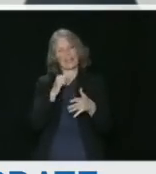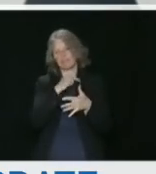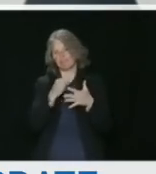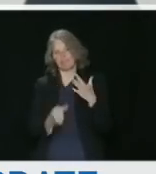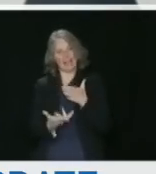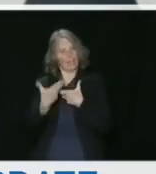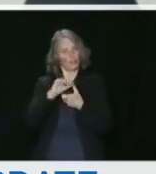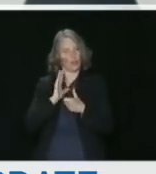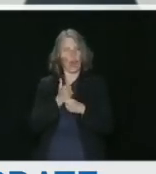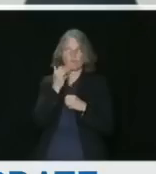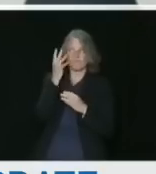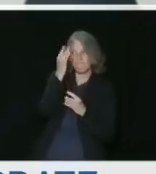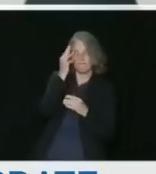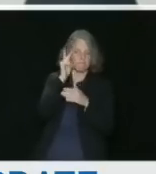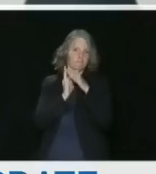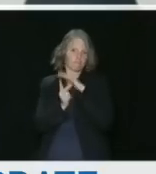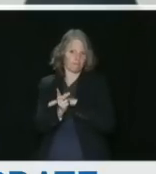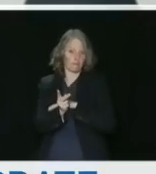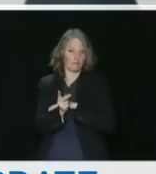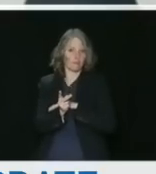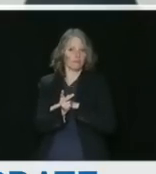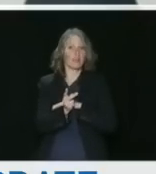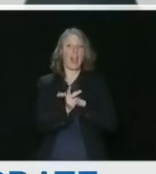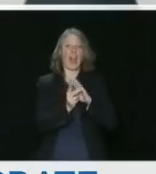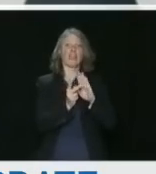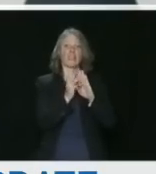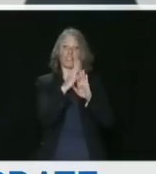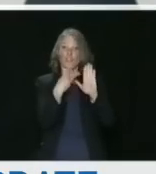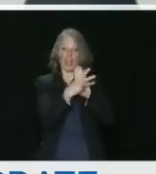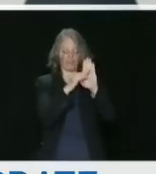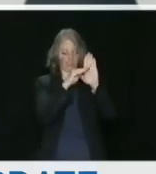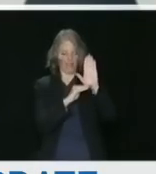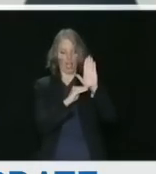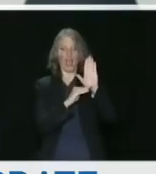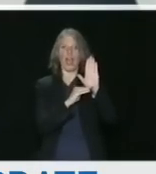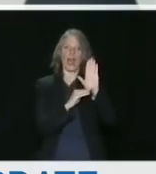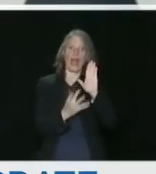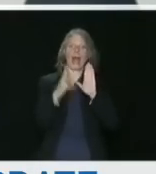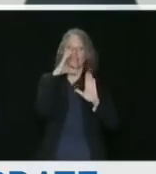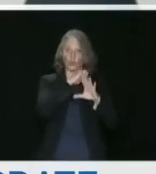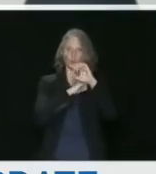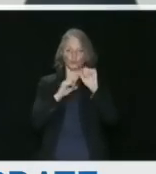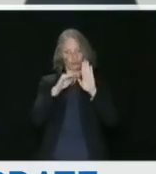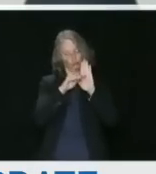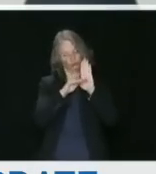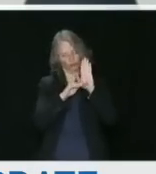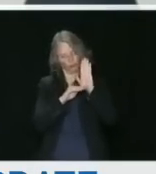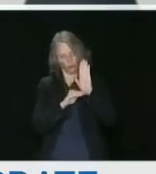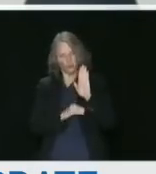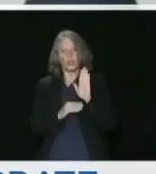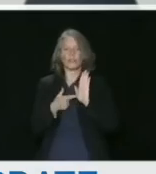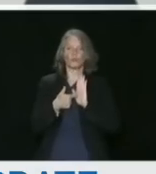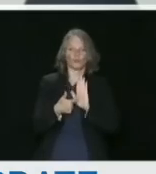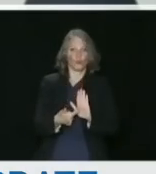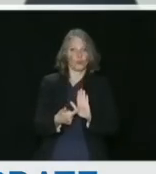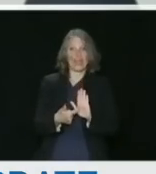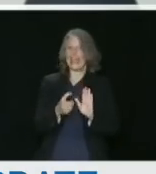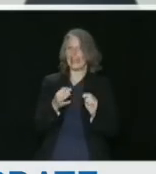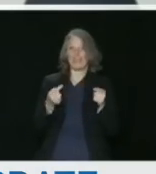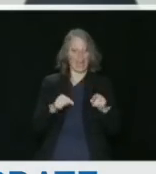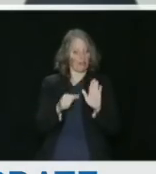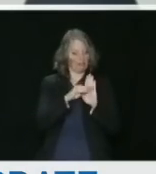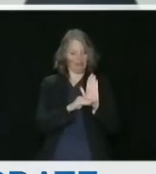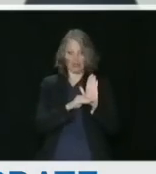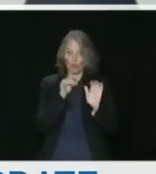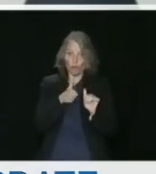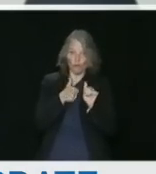Tam said, if you look at the appendix, lots of planning assumptions. And if any of those goes in a different direction, then of